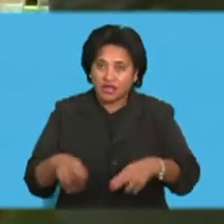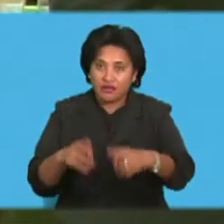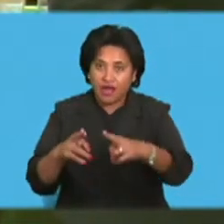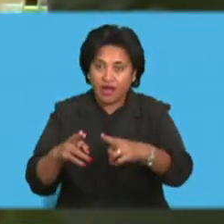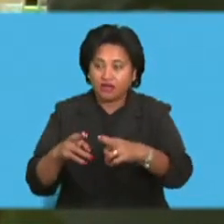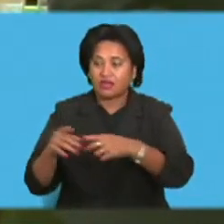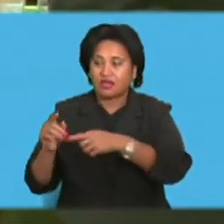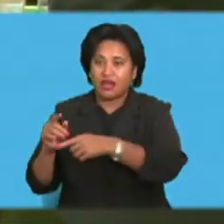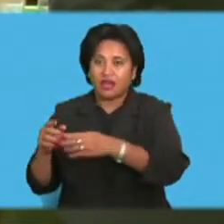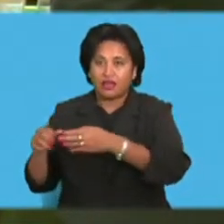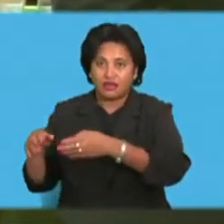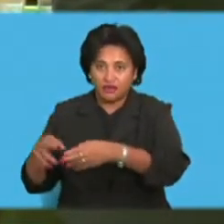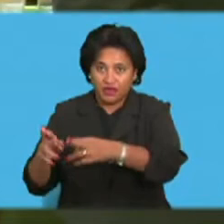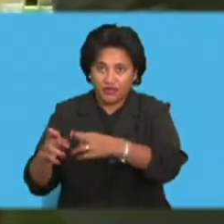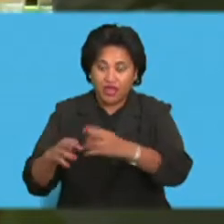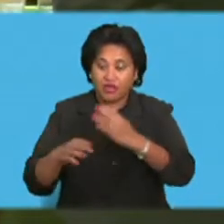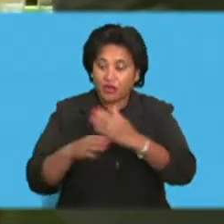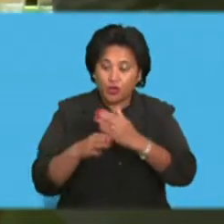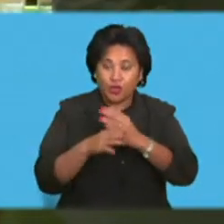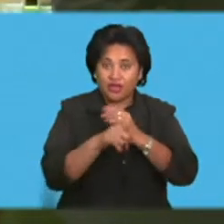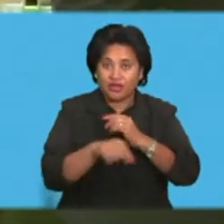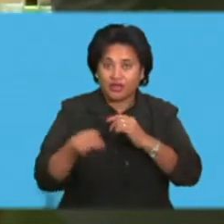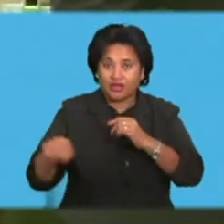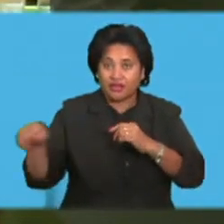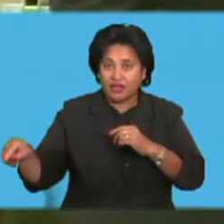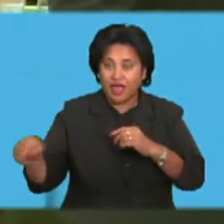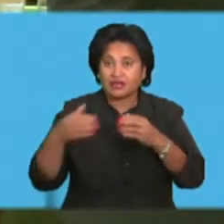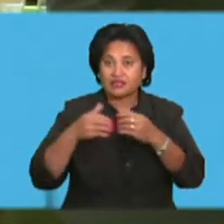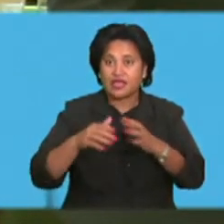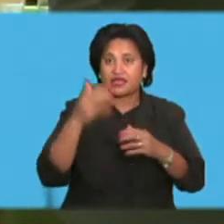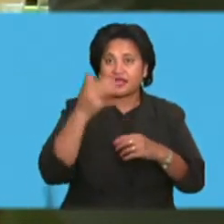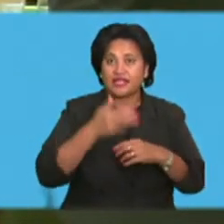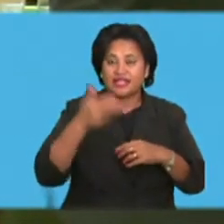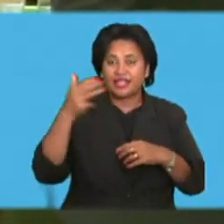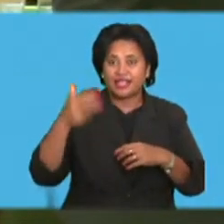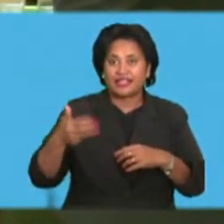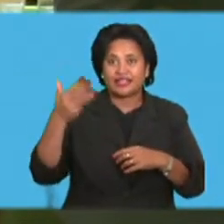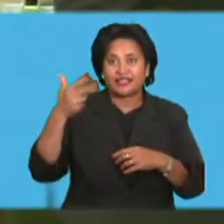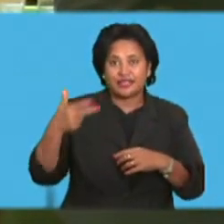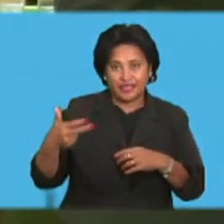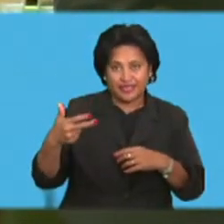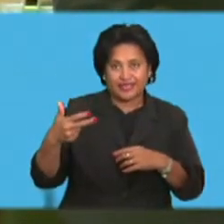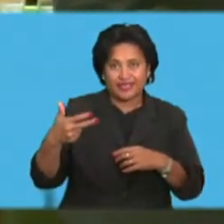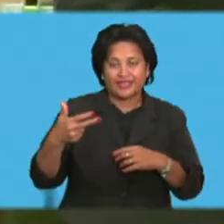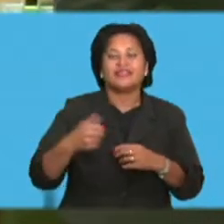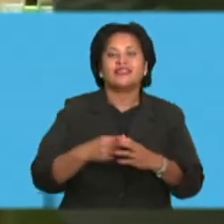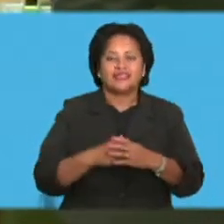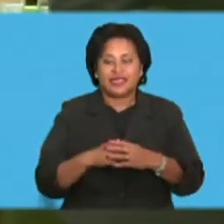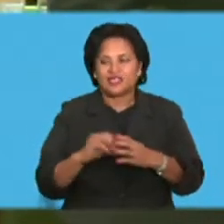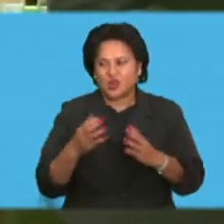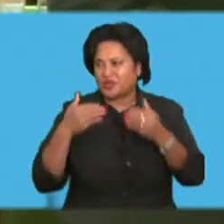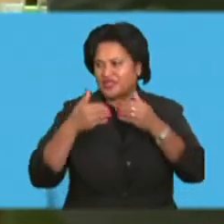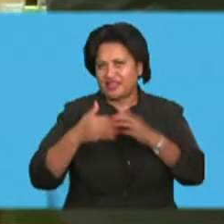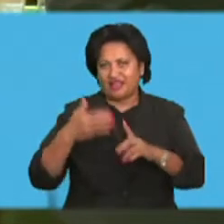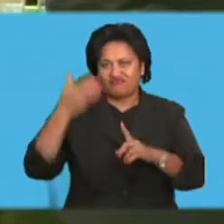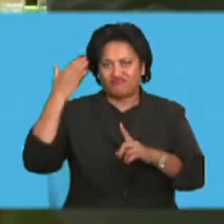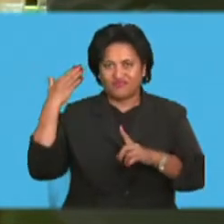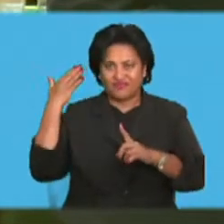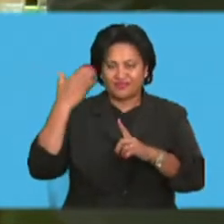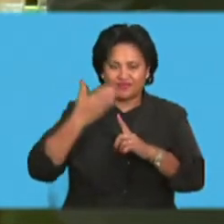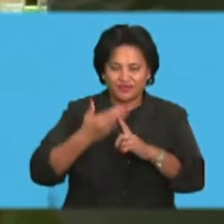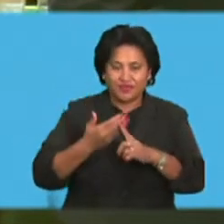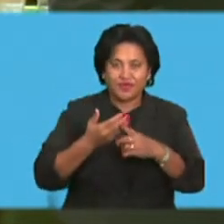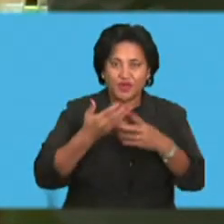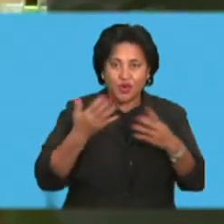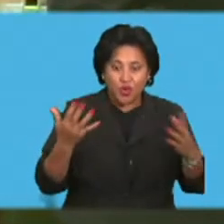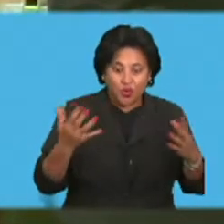1998, where a total of 11 kilometers of dredging works were involved in the first phase to open up the heavily silted